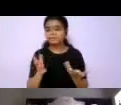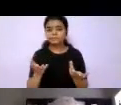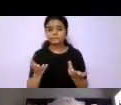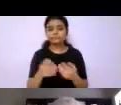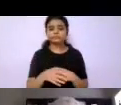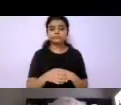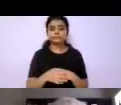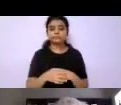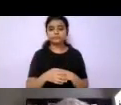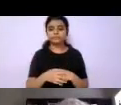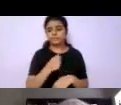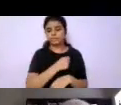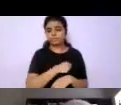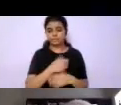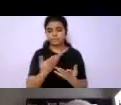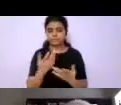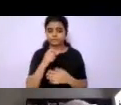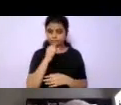sorry,